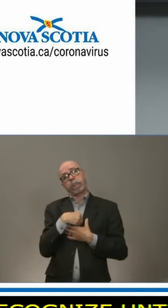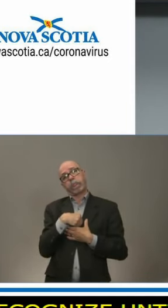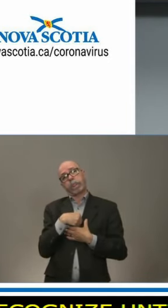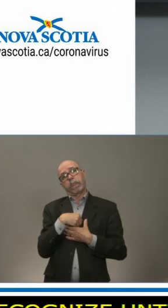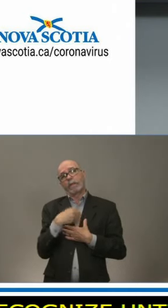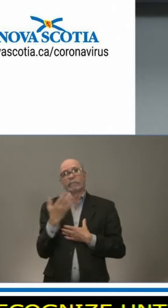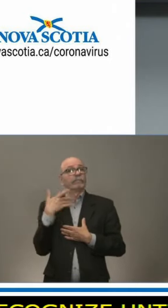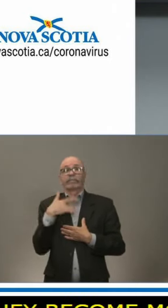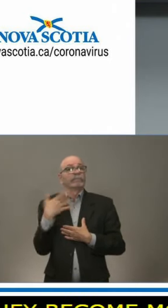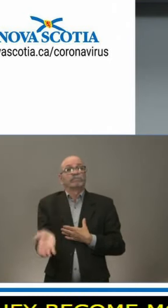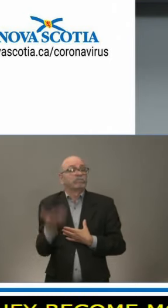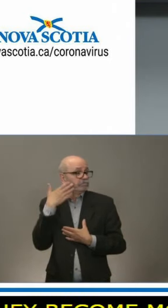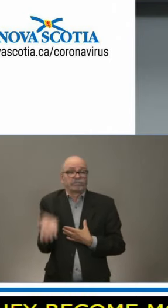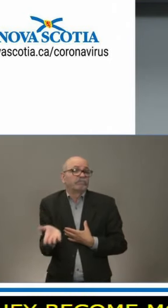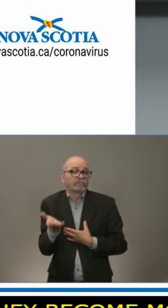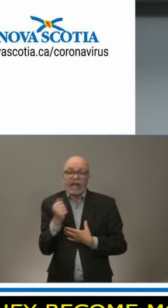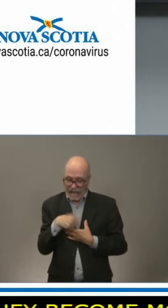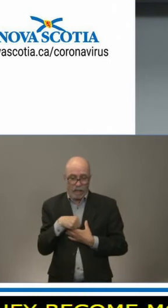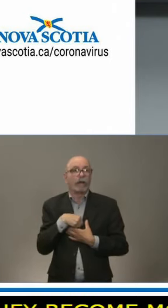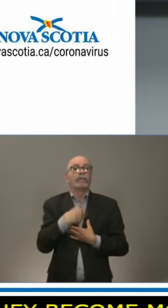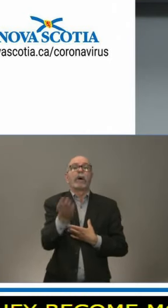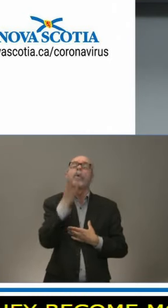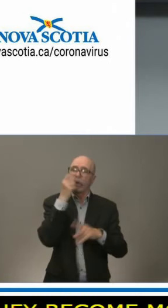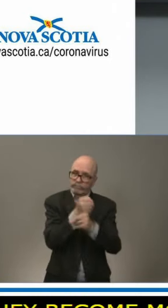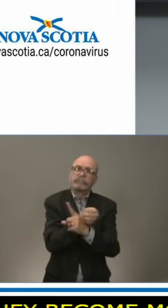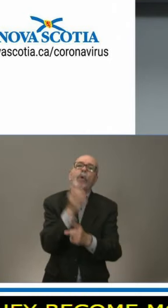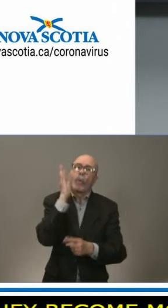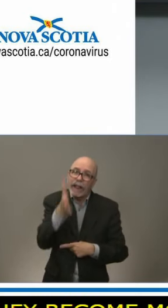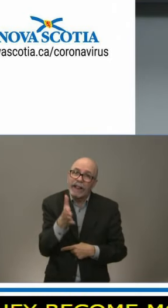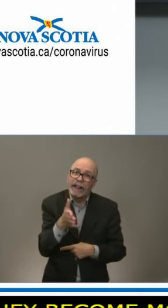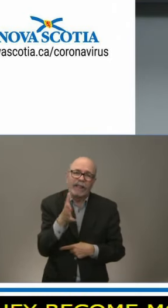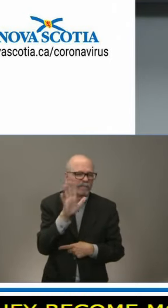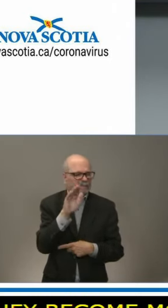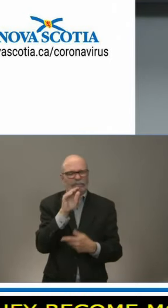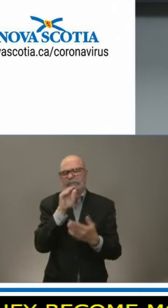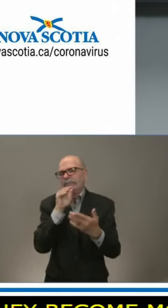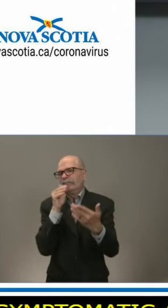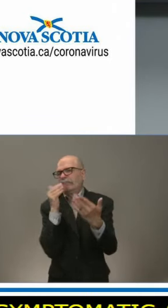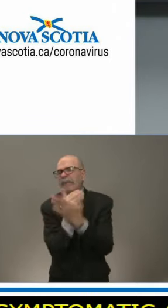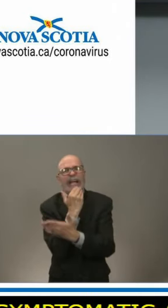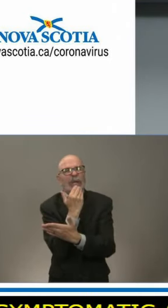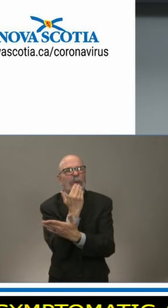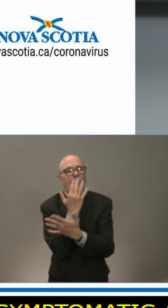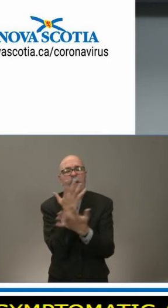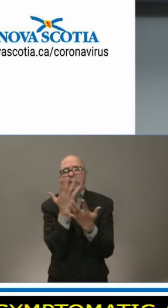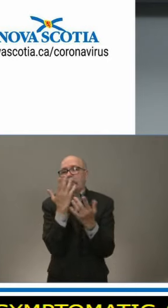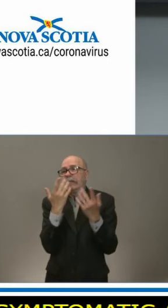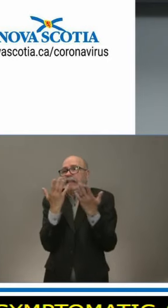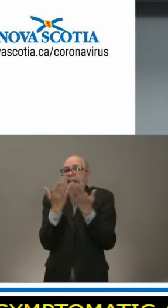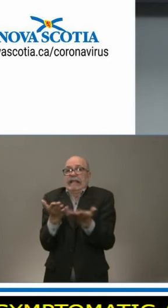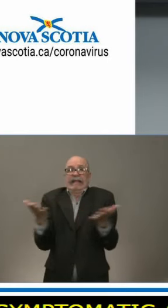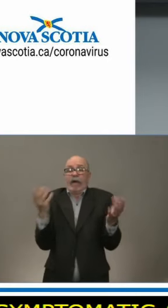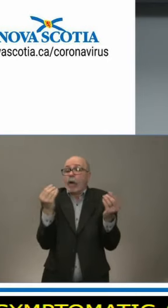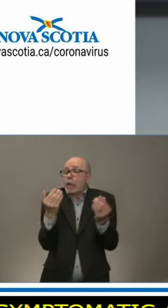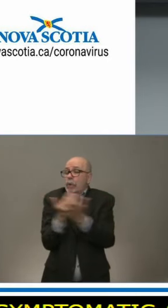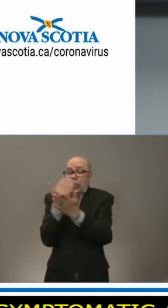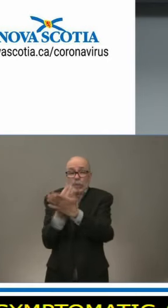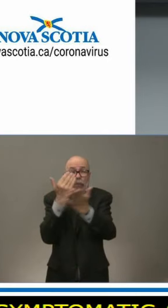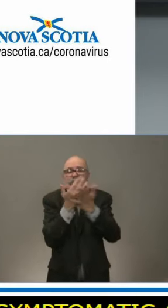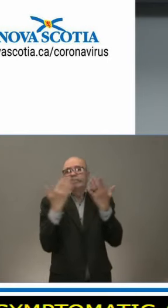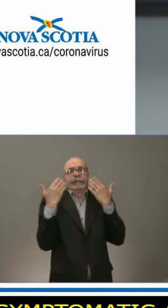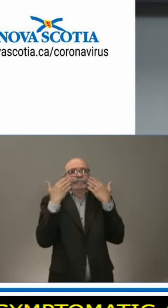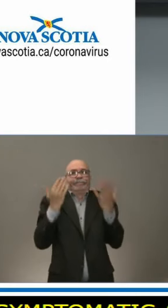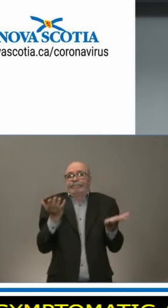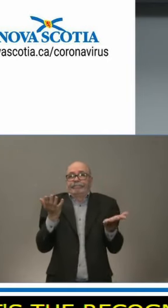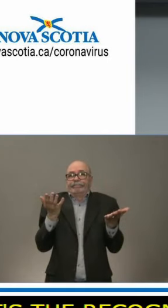of that, which is fairly new evidence of being conclusive around that is the justification for healthcare